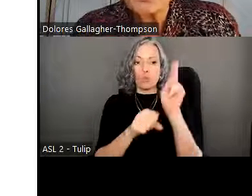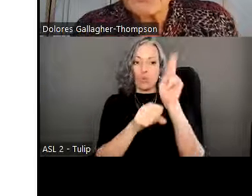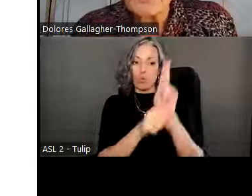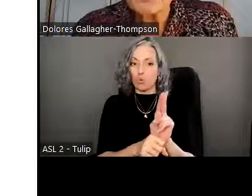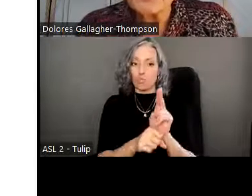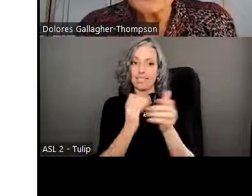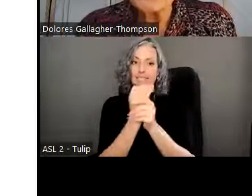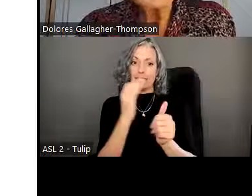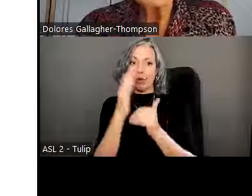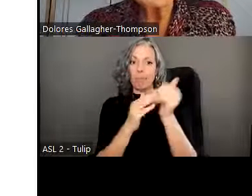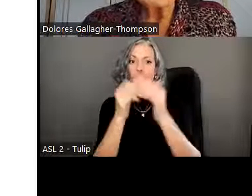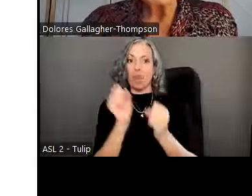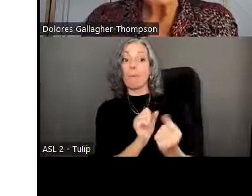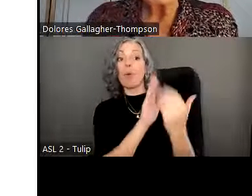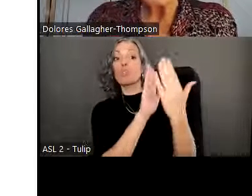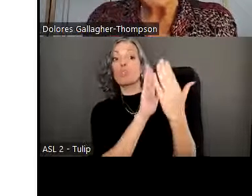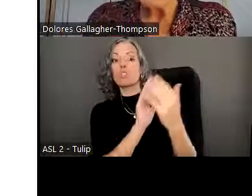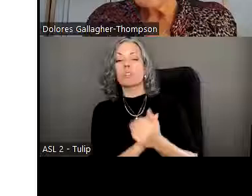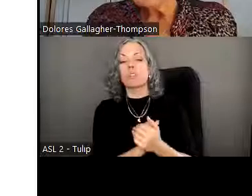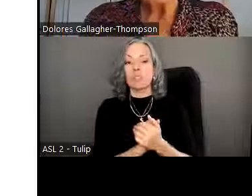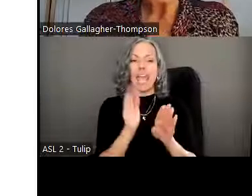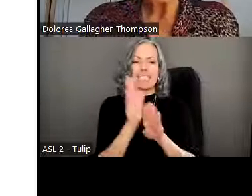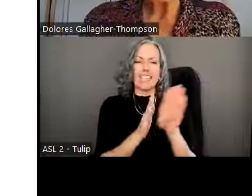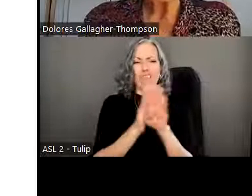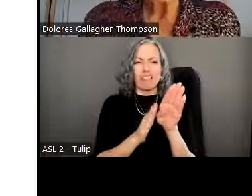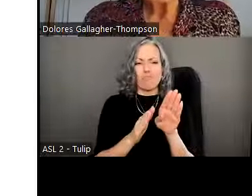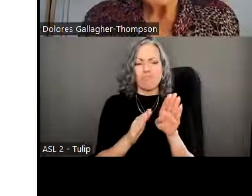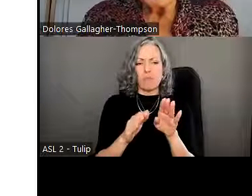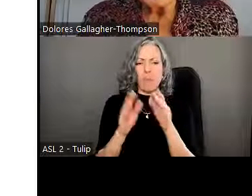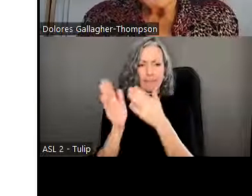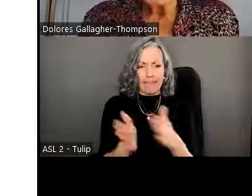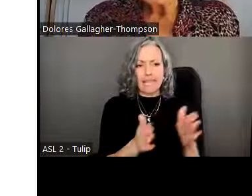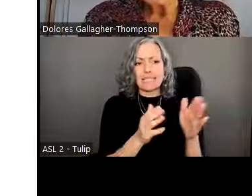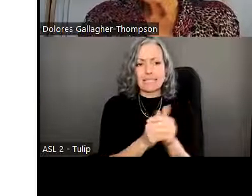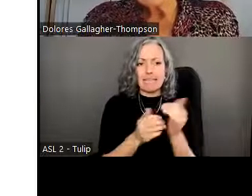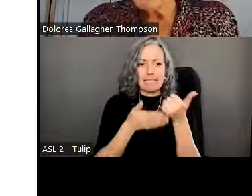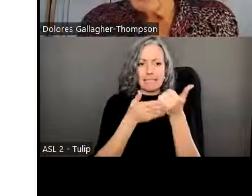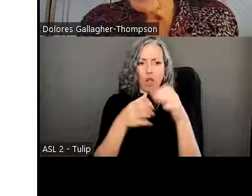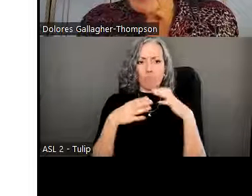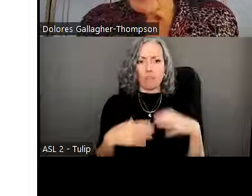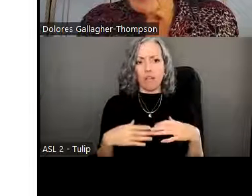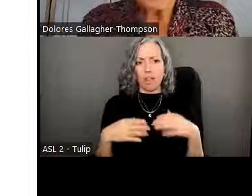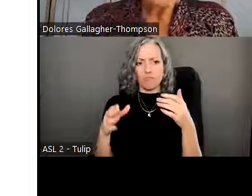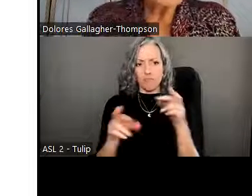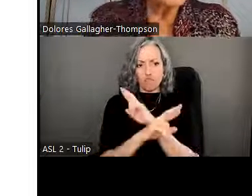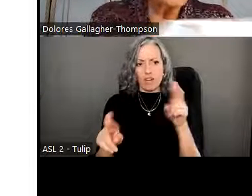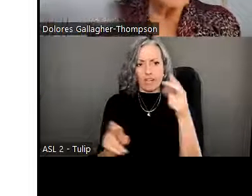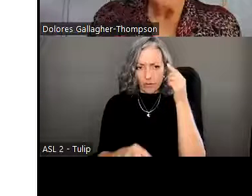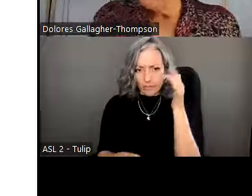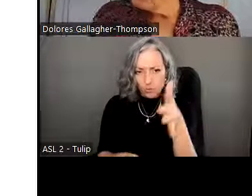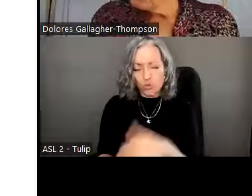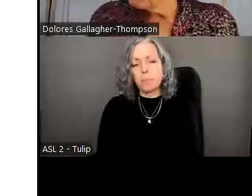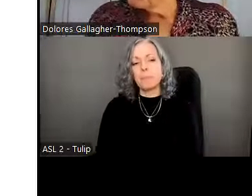a skill-building approach, and we develop maintenance plans to help the client prepare for the future. Next